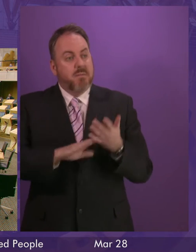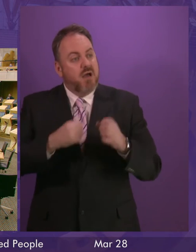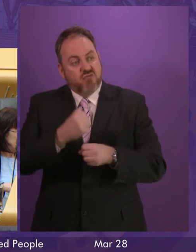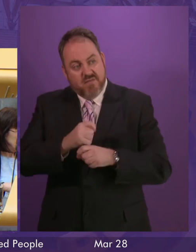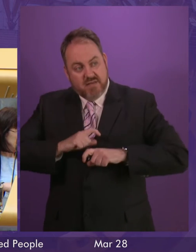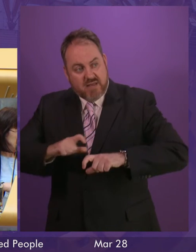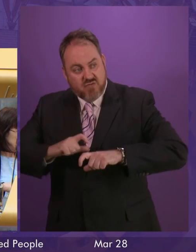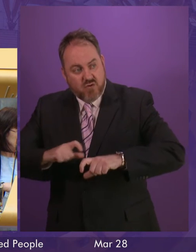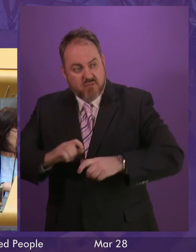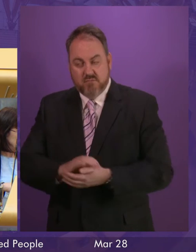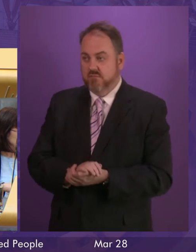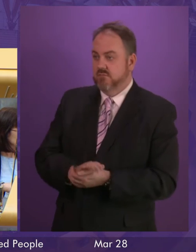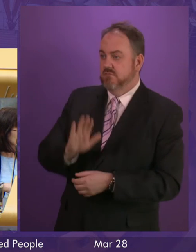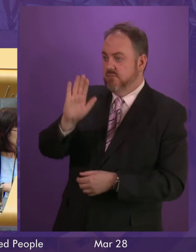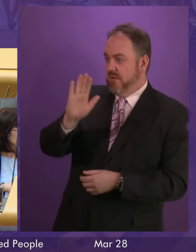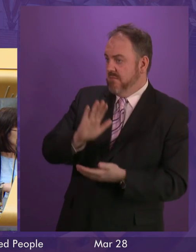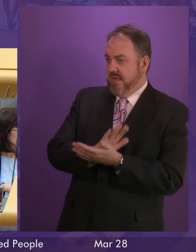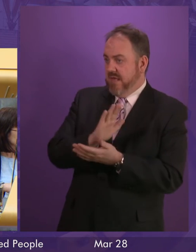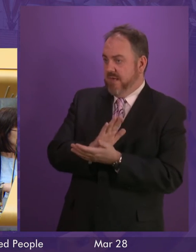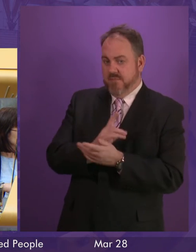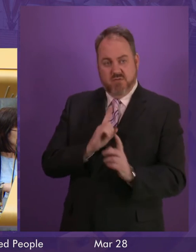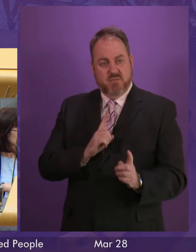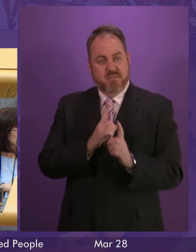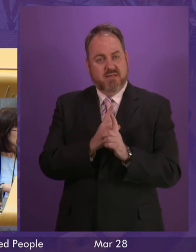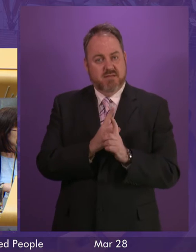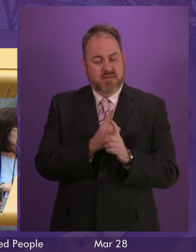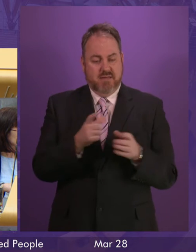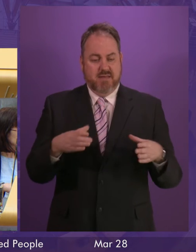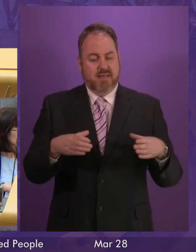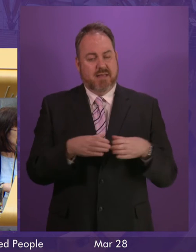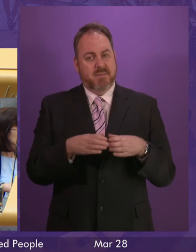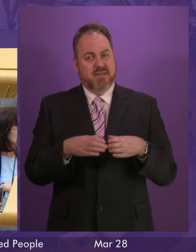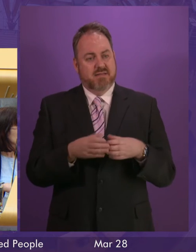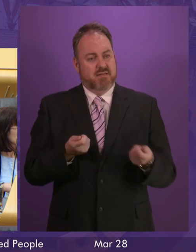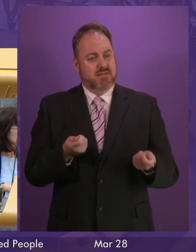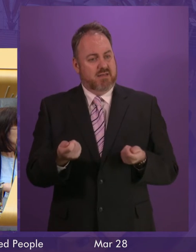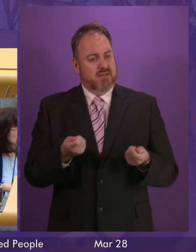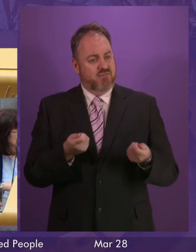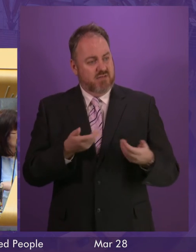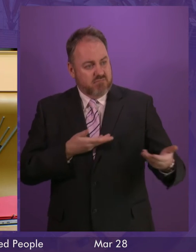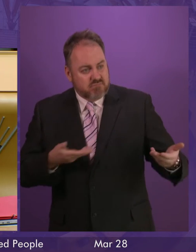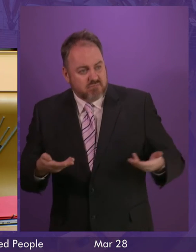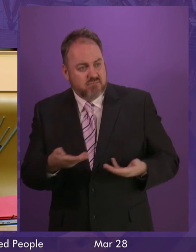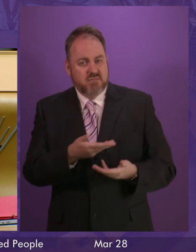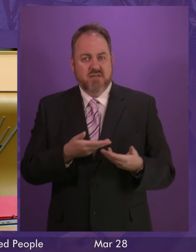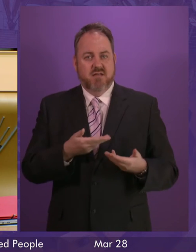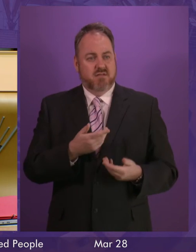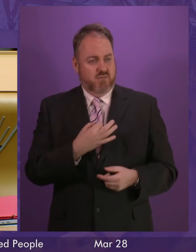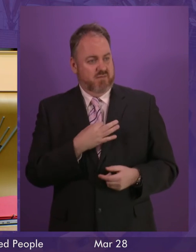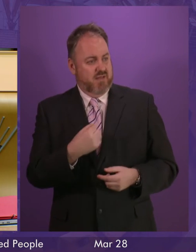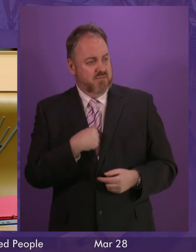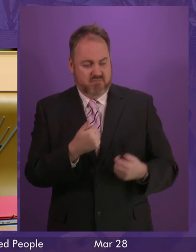I'm happy to come and meet with the Cabinet Secretary to discuss the Wave 2 benefits, and I'm glad for that invitation.